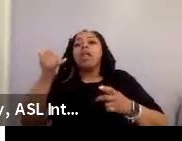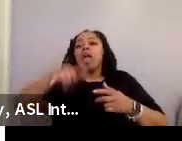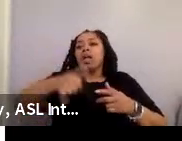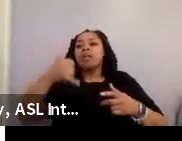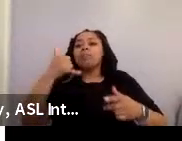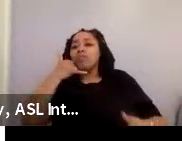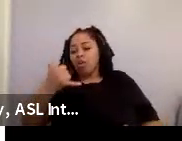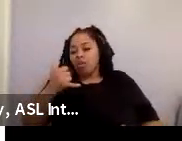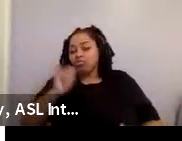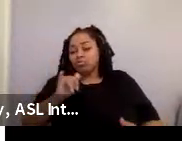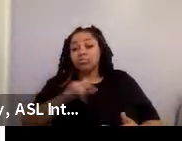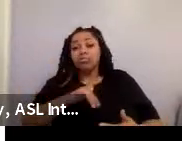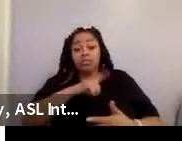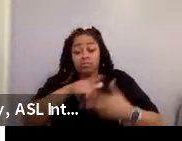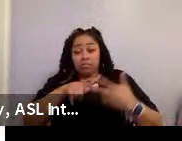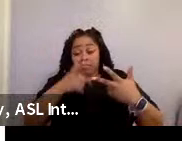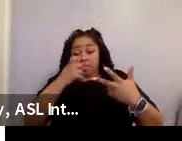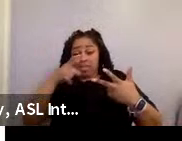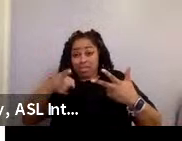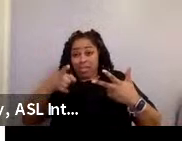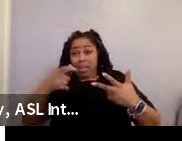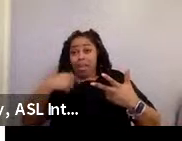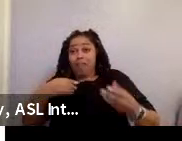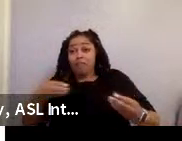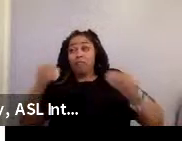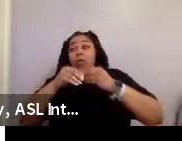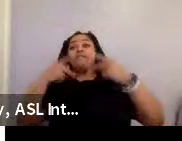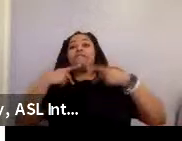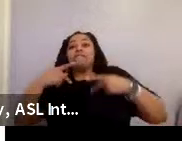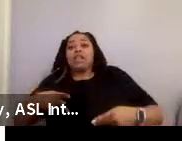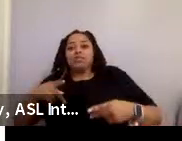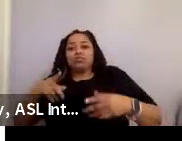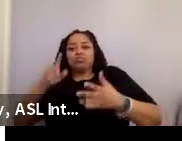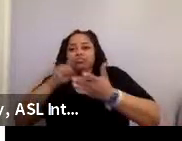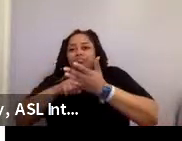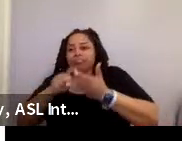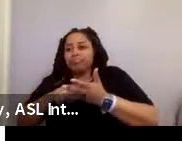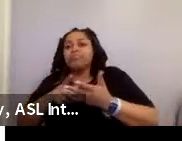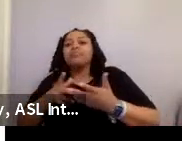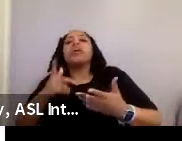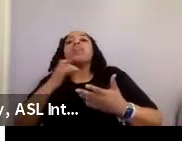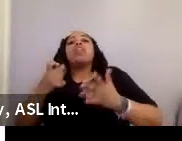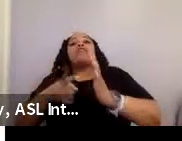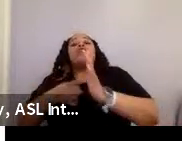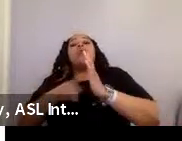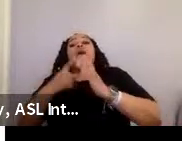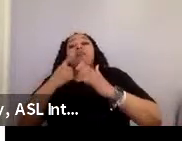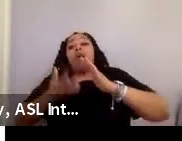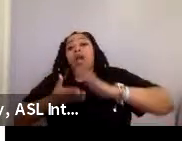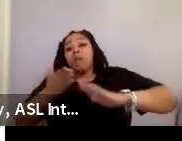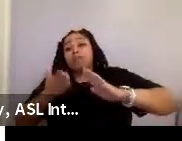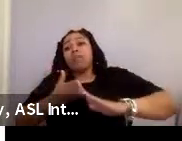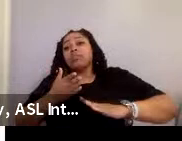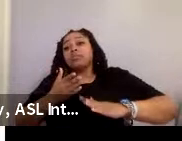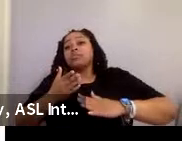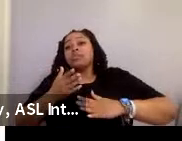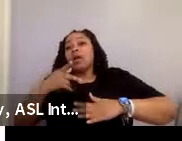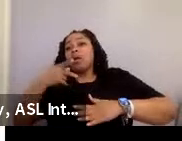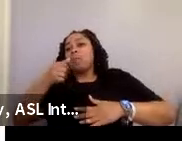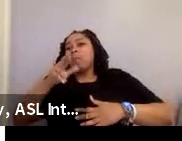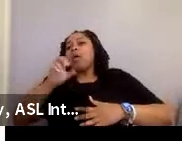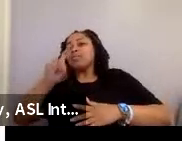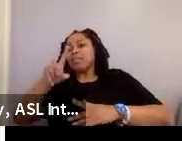because this headset has physical buttons, then the requirement for operable parts applies.